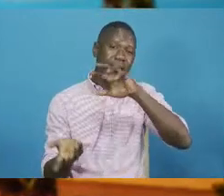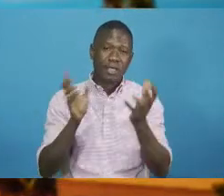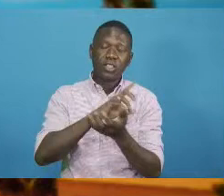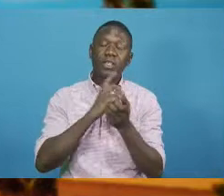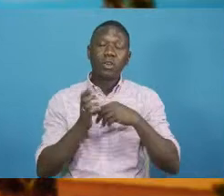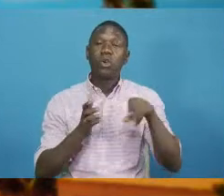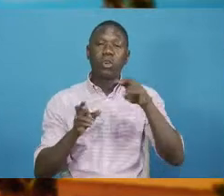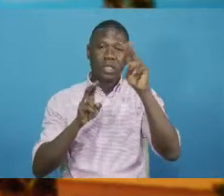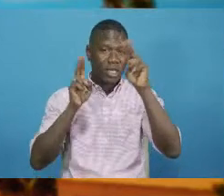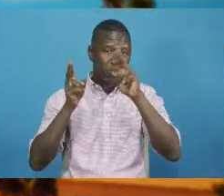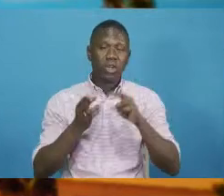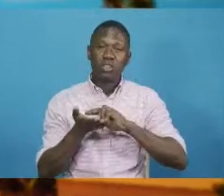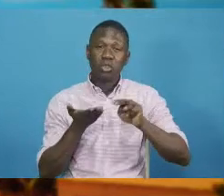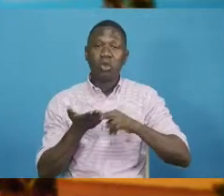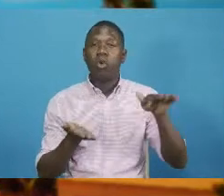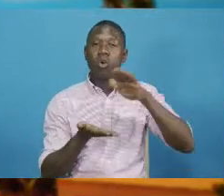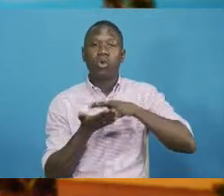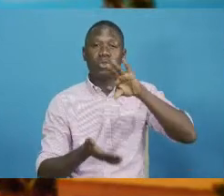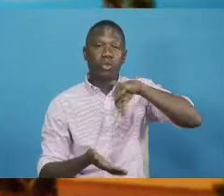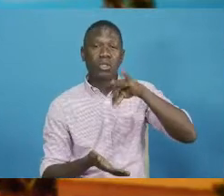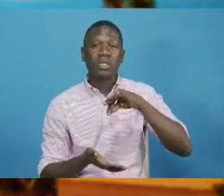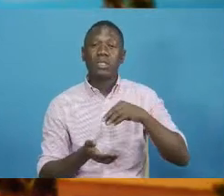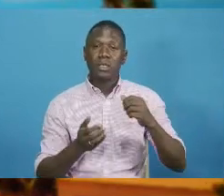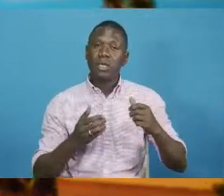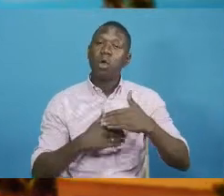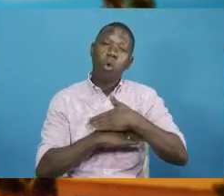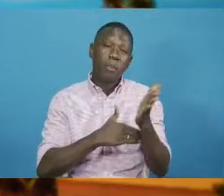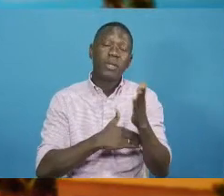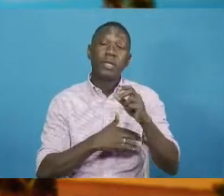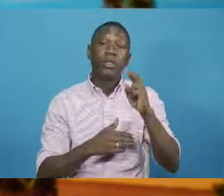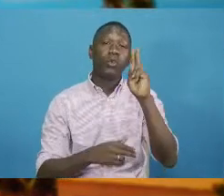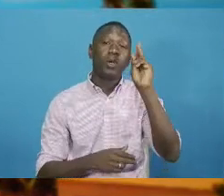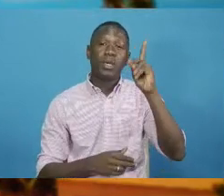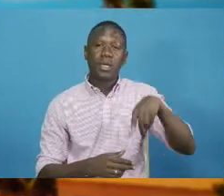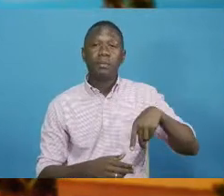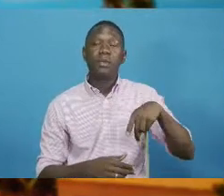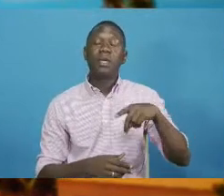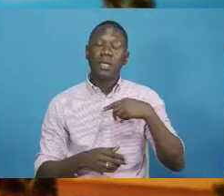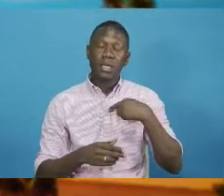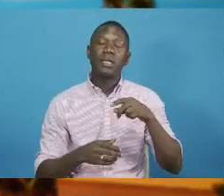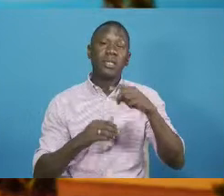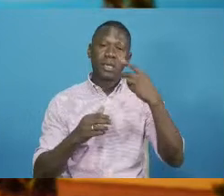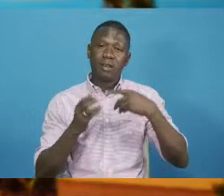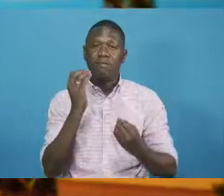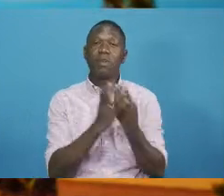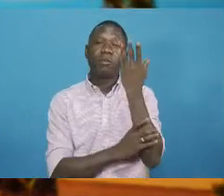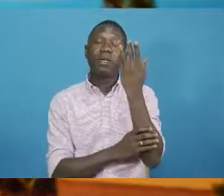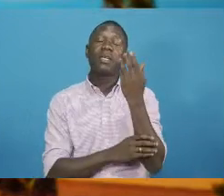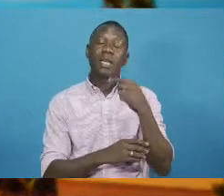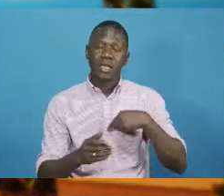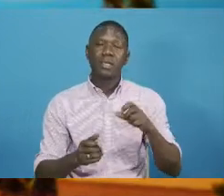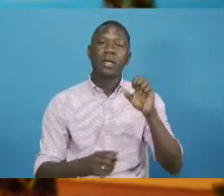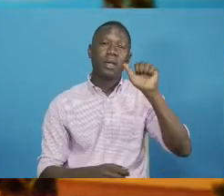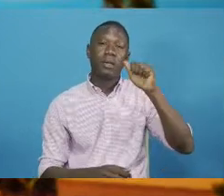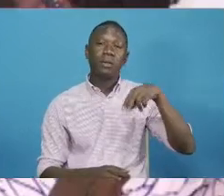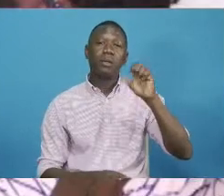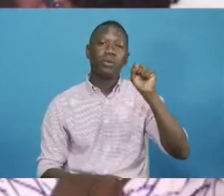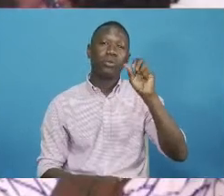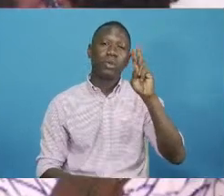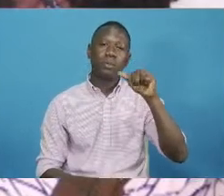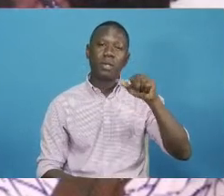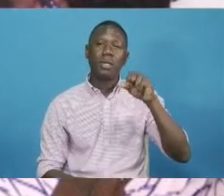on Thursday launched the UNDP Human Development Report and the nationally determined contributions. And Sumana Isonyase